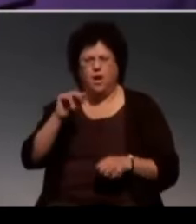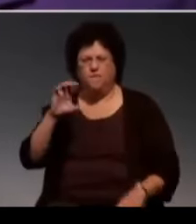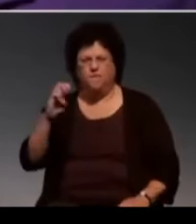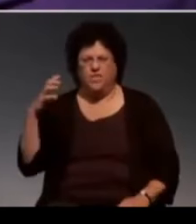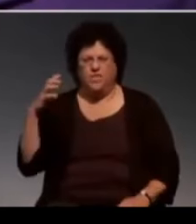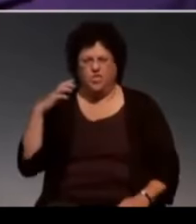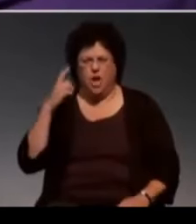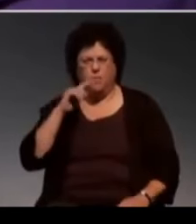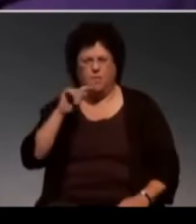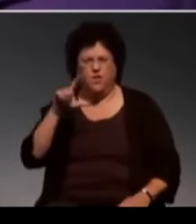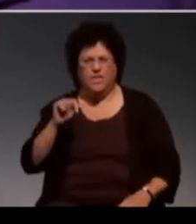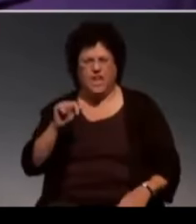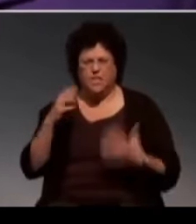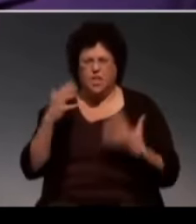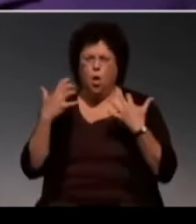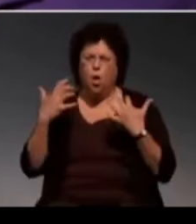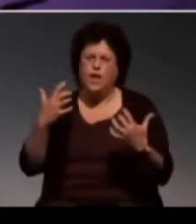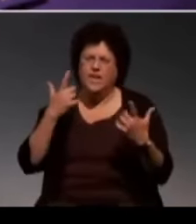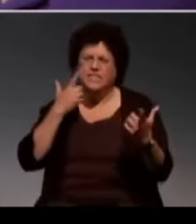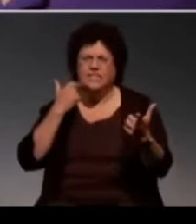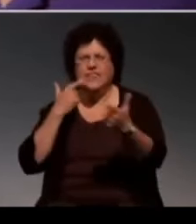Tesla.